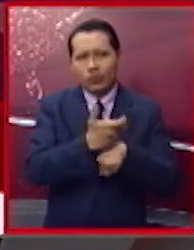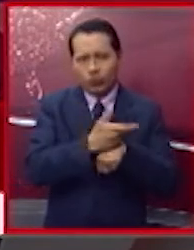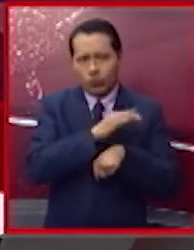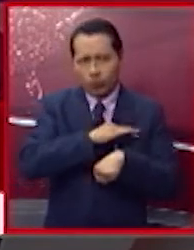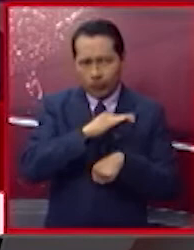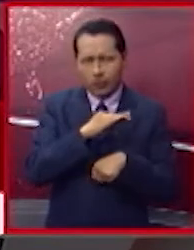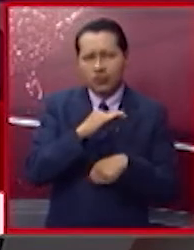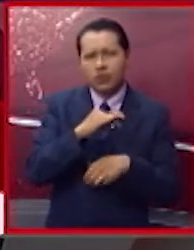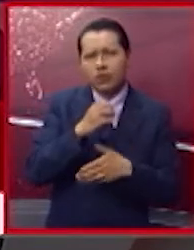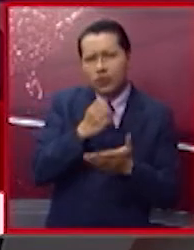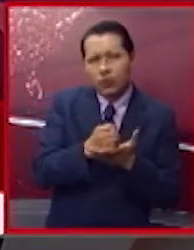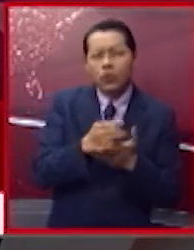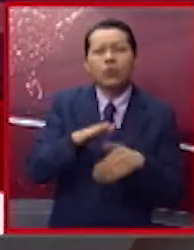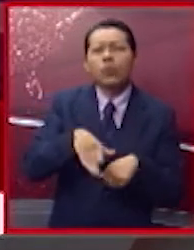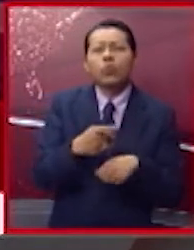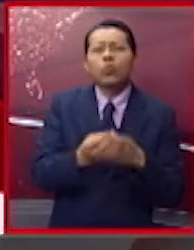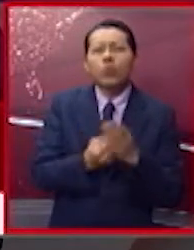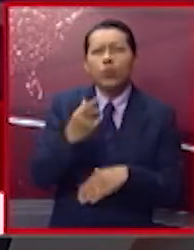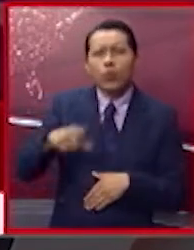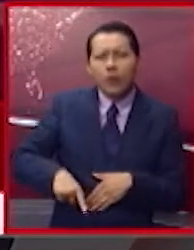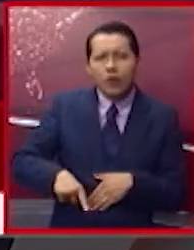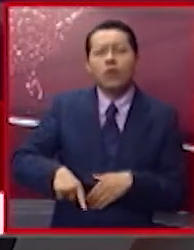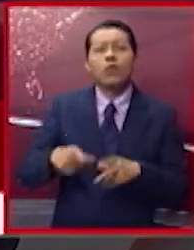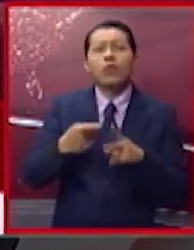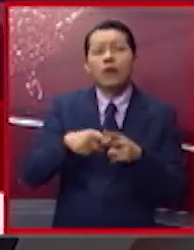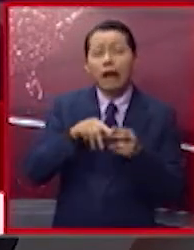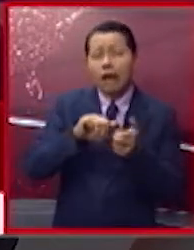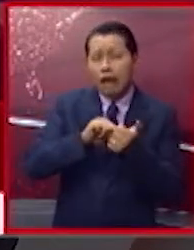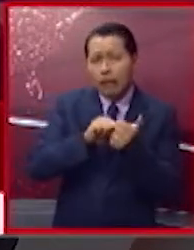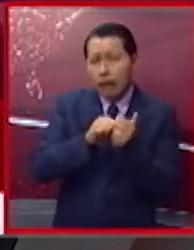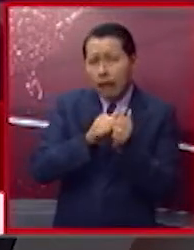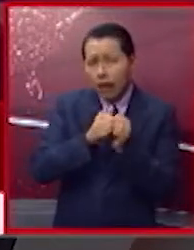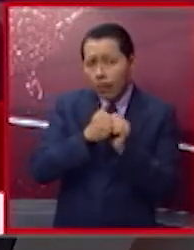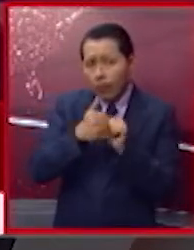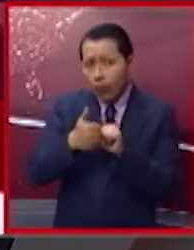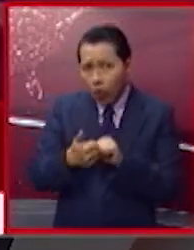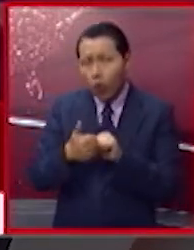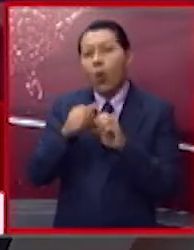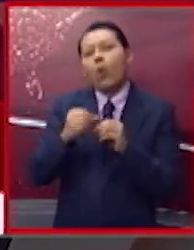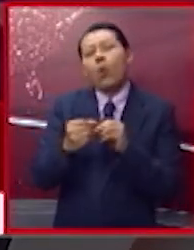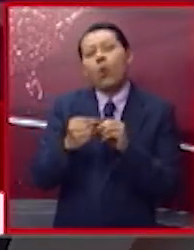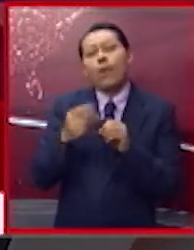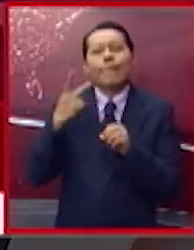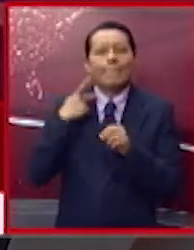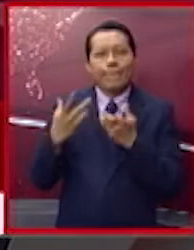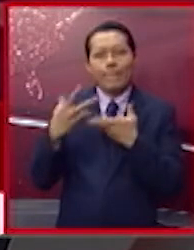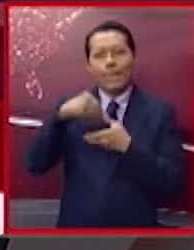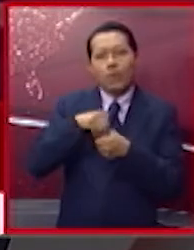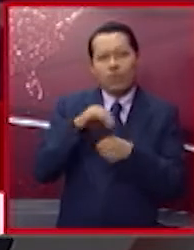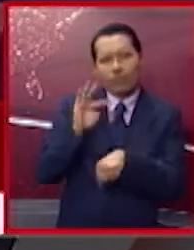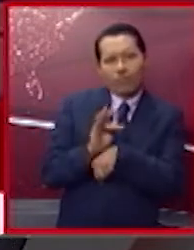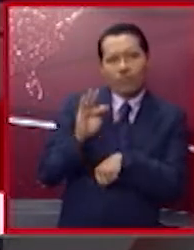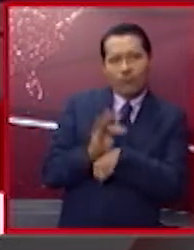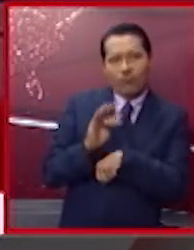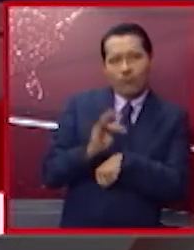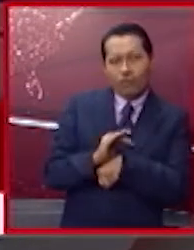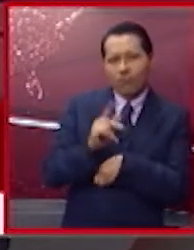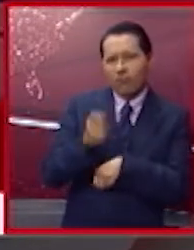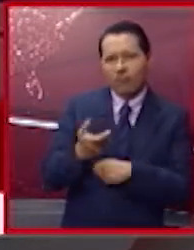this moment, do you think it's going to start our evolution or involution with protective economic